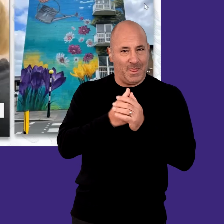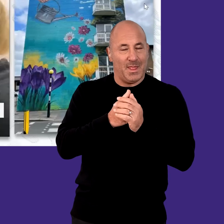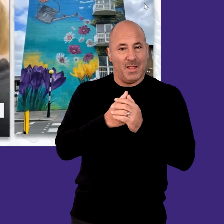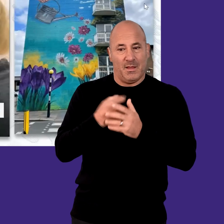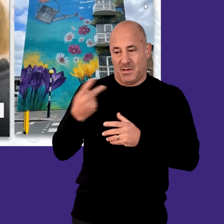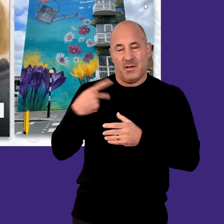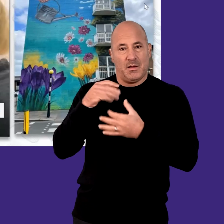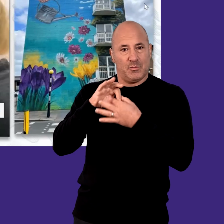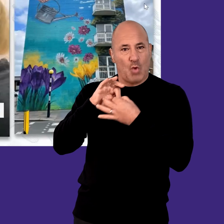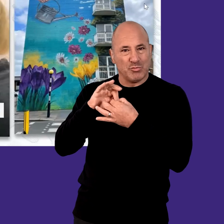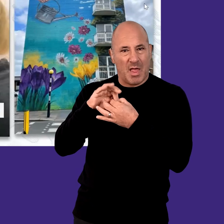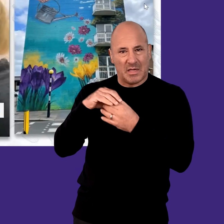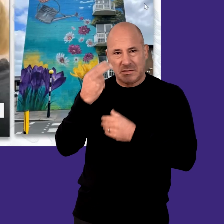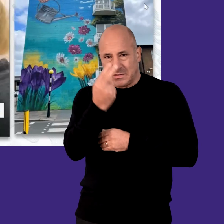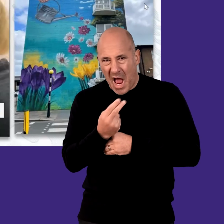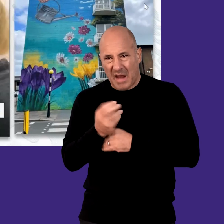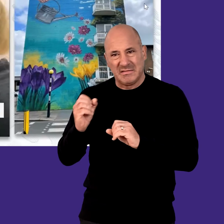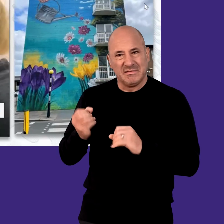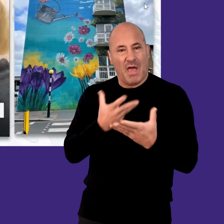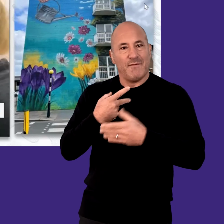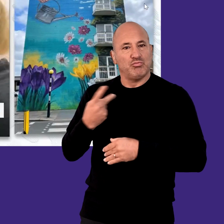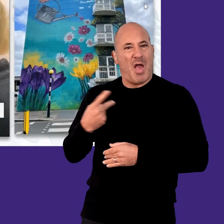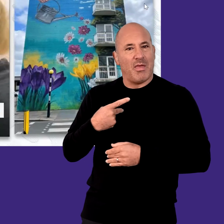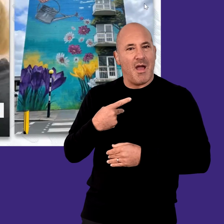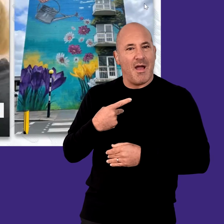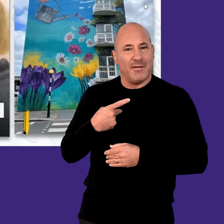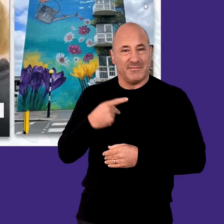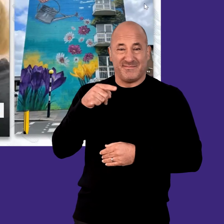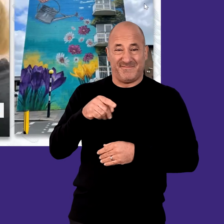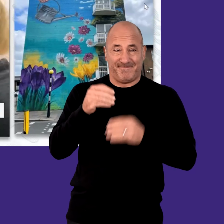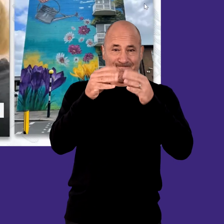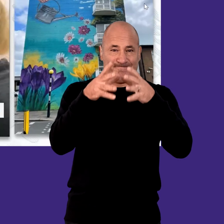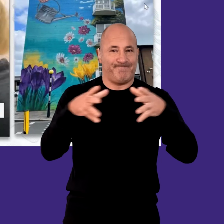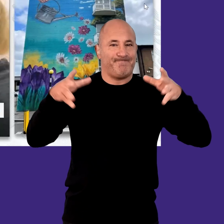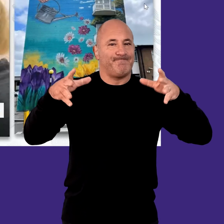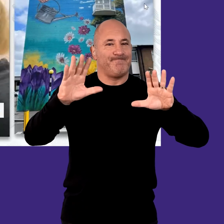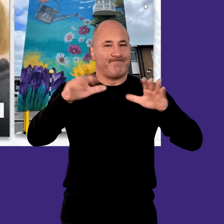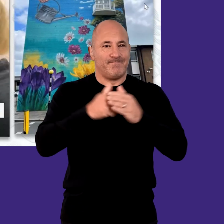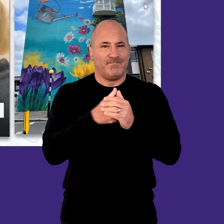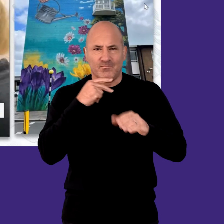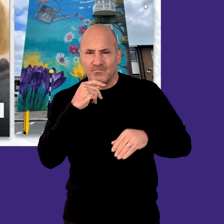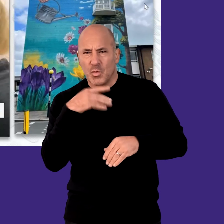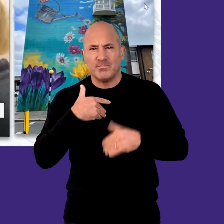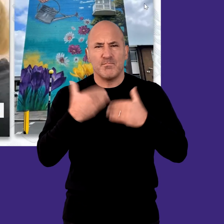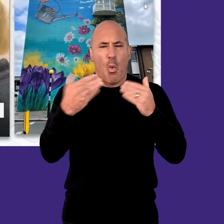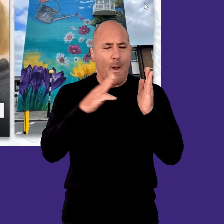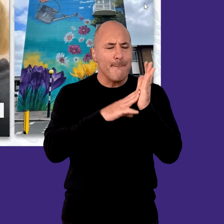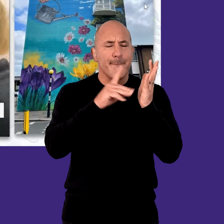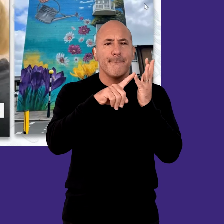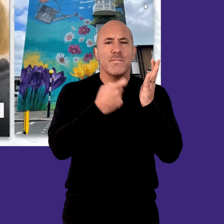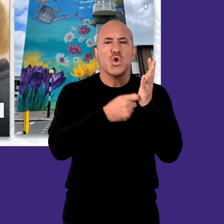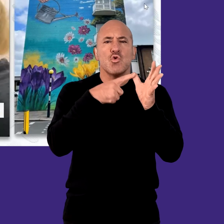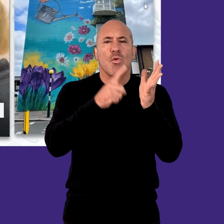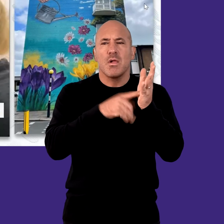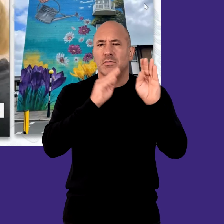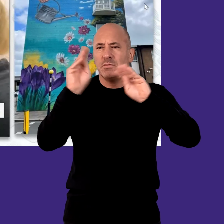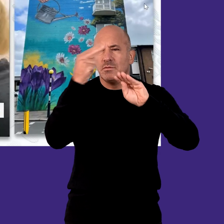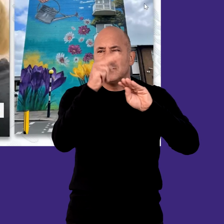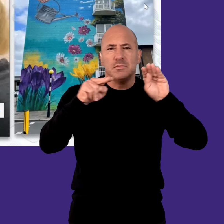This is that kind of fourth tier where we're talking about that co-design and co-delivery as well. So this is part